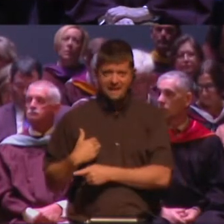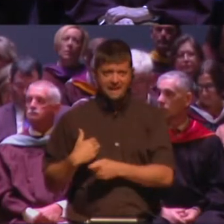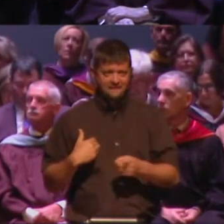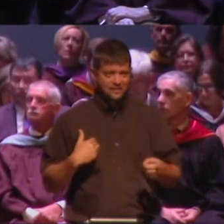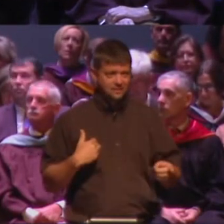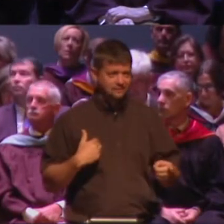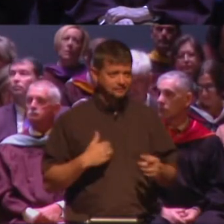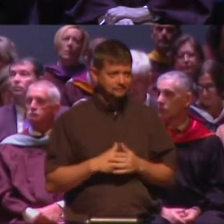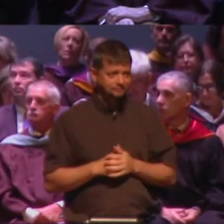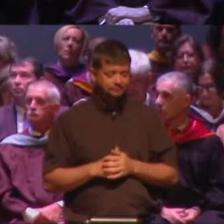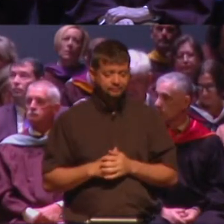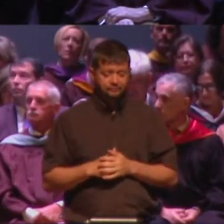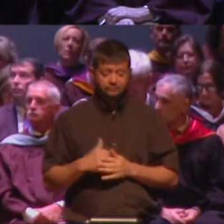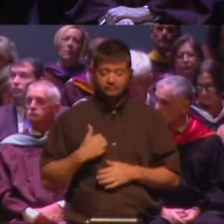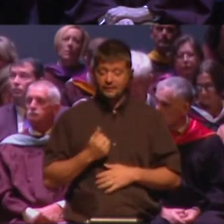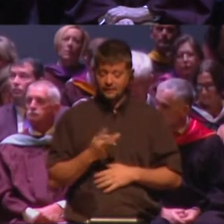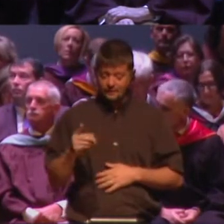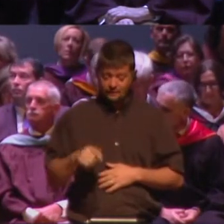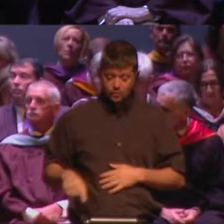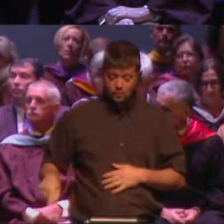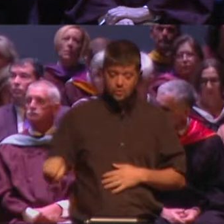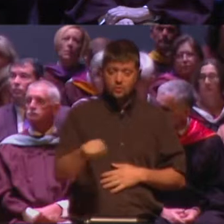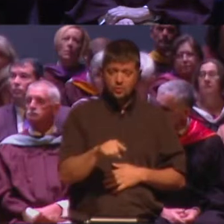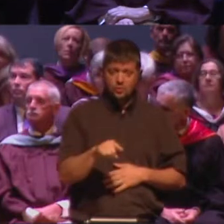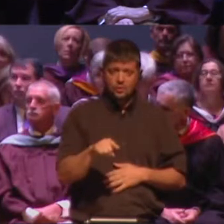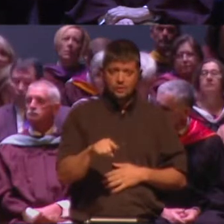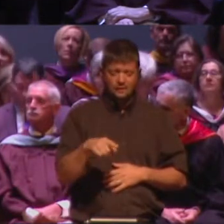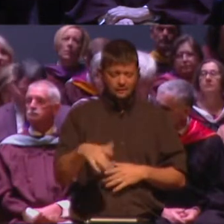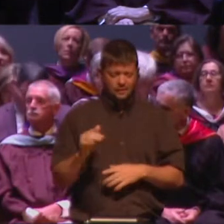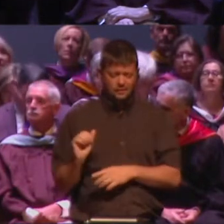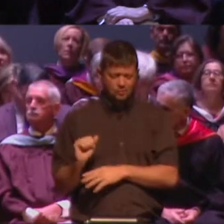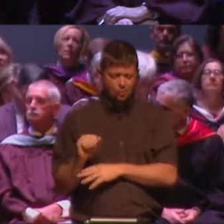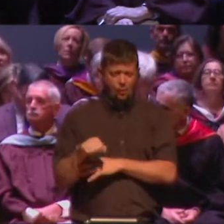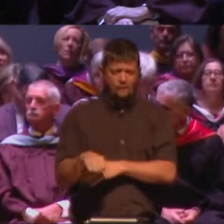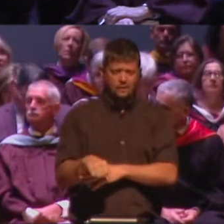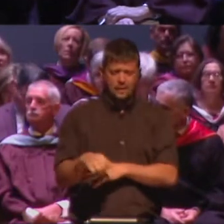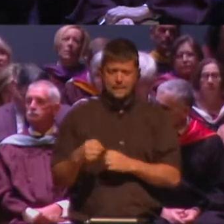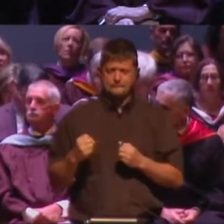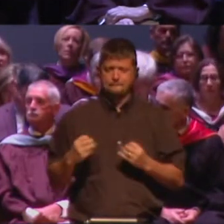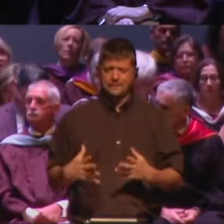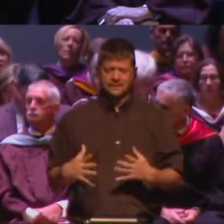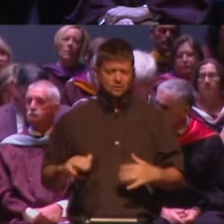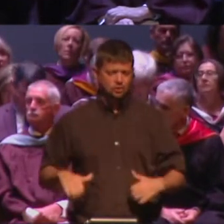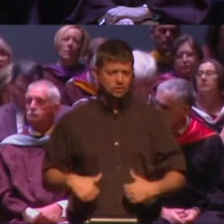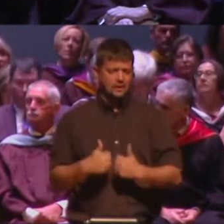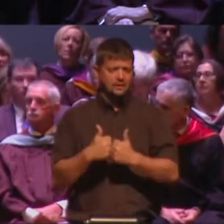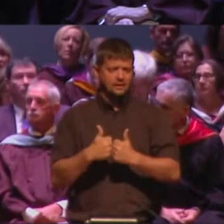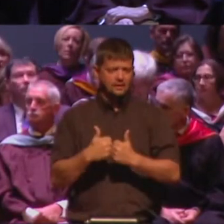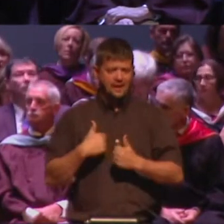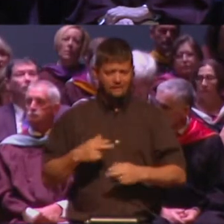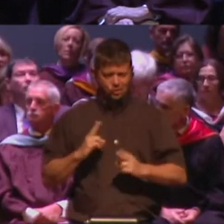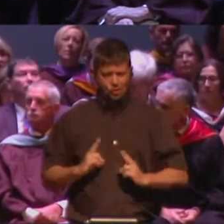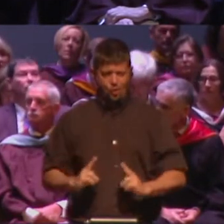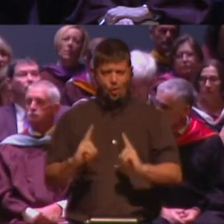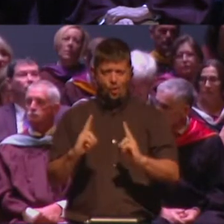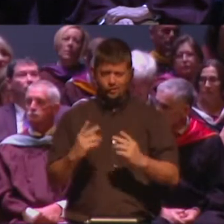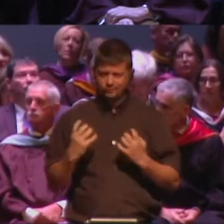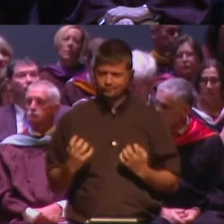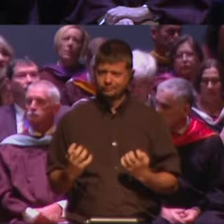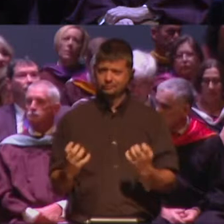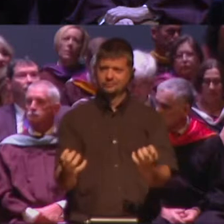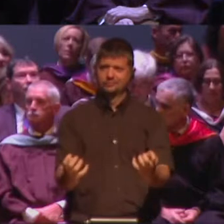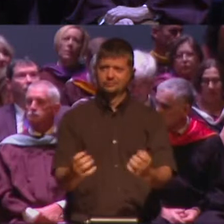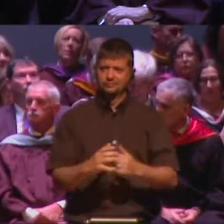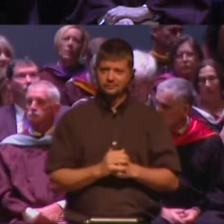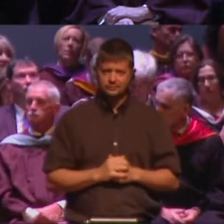own right, there are several of you that have overcome great odds just to have the honor of sitting in the seat that you are in